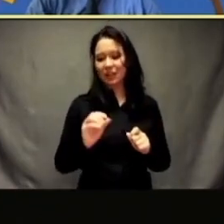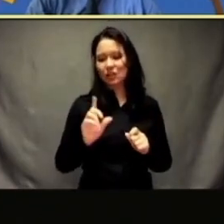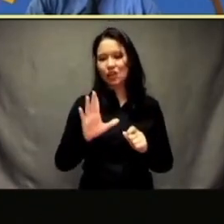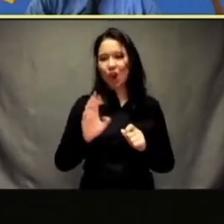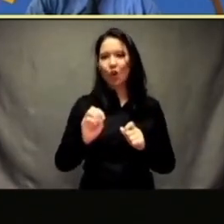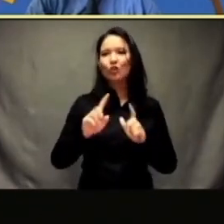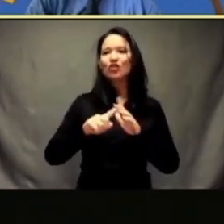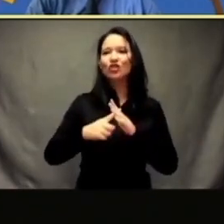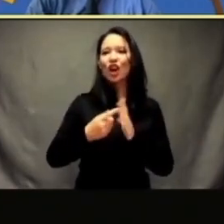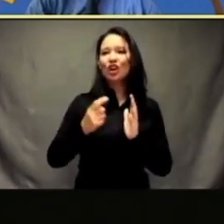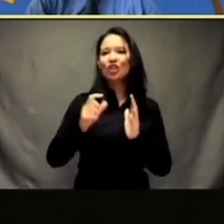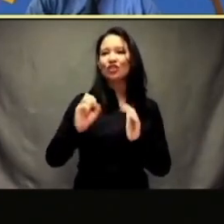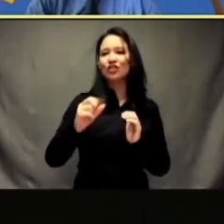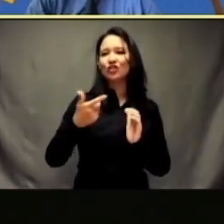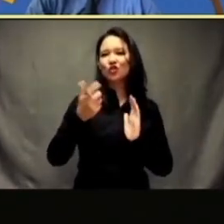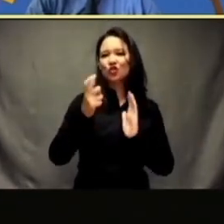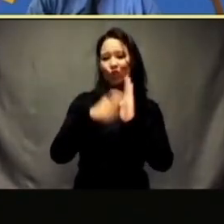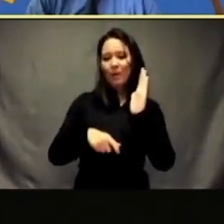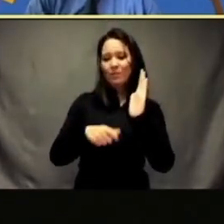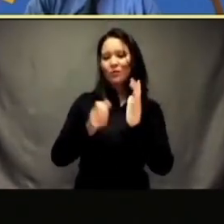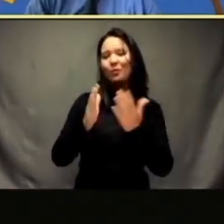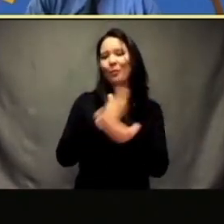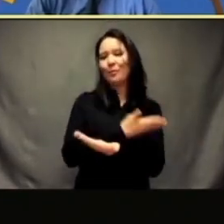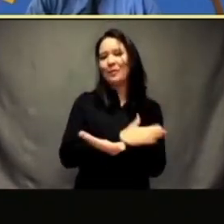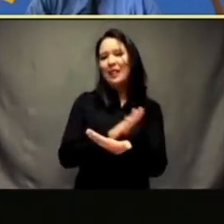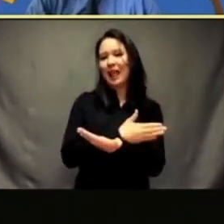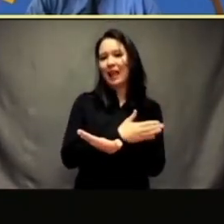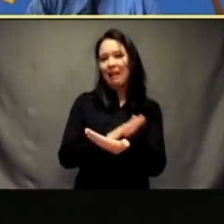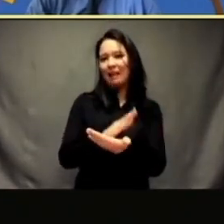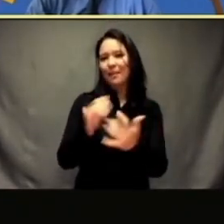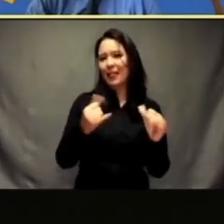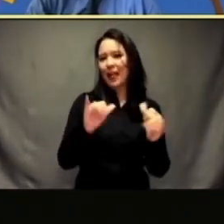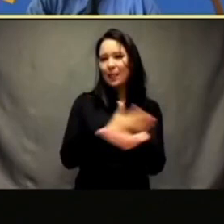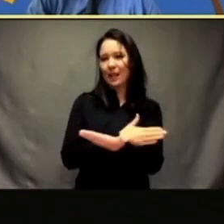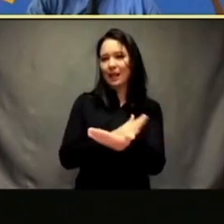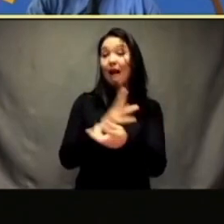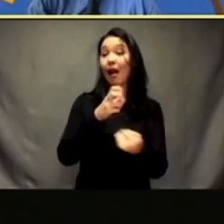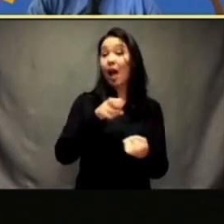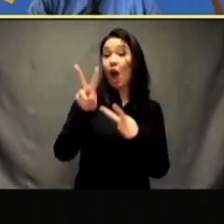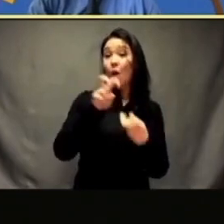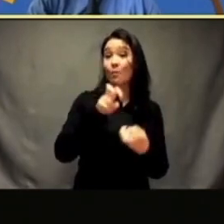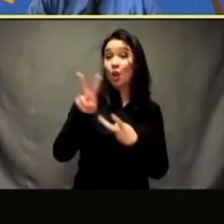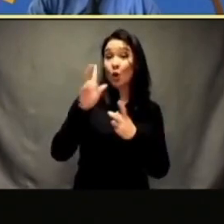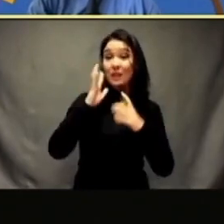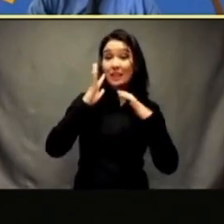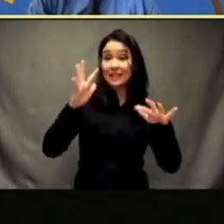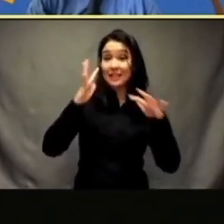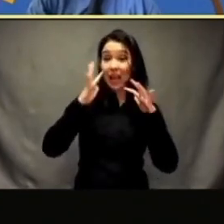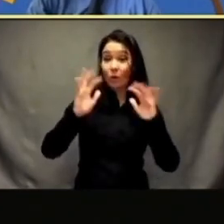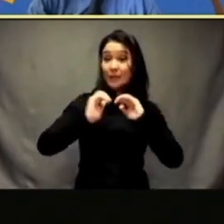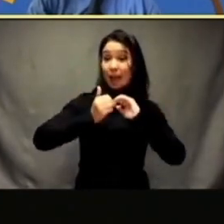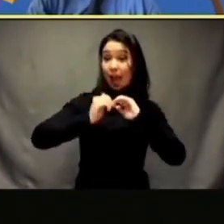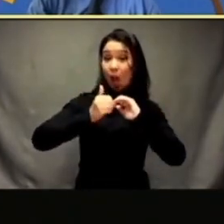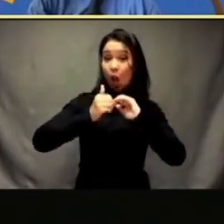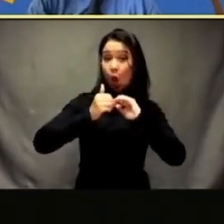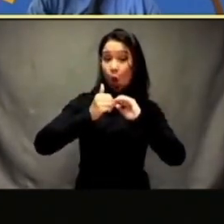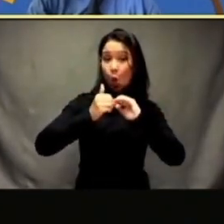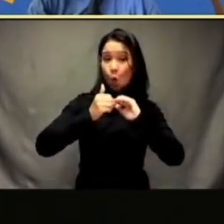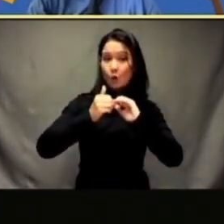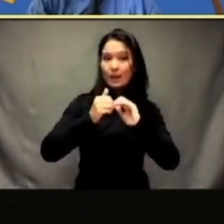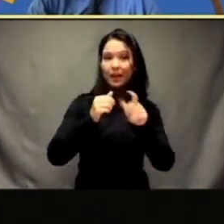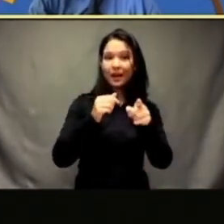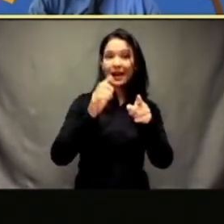script. And the script is really just to play the sound. I uploaded these sounds, and the way you upload these sounds to Scratch is you